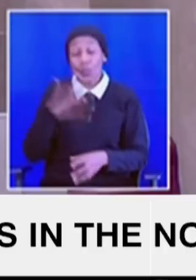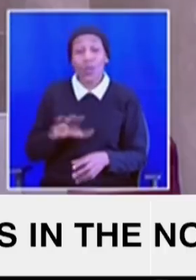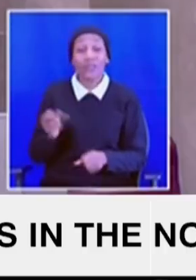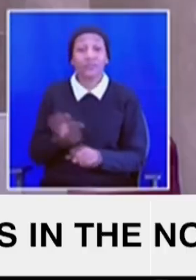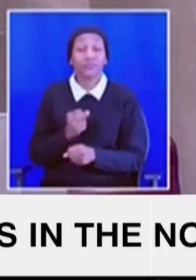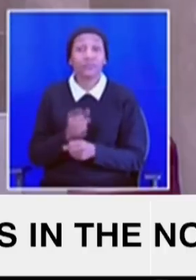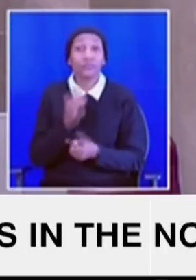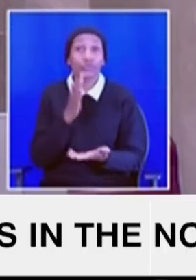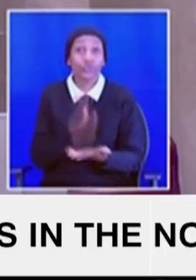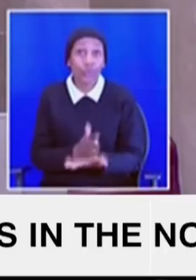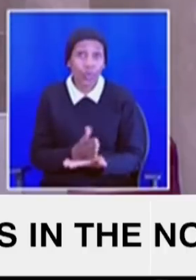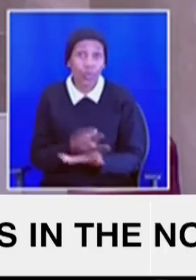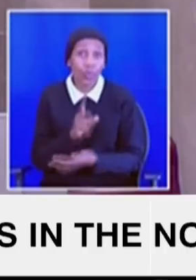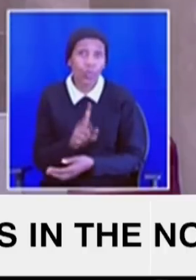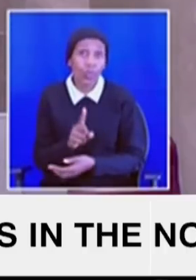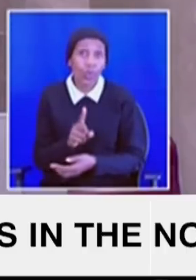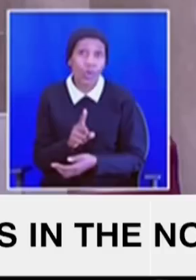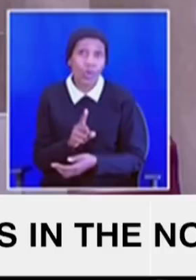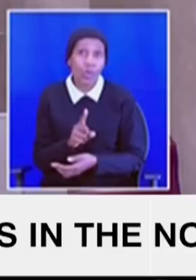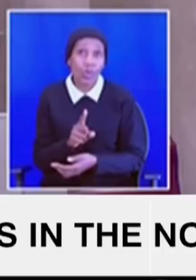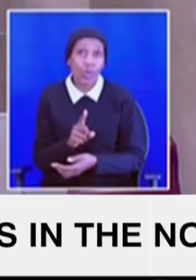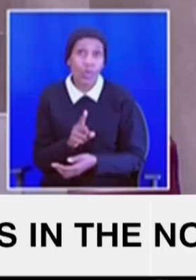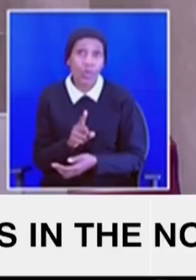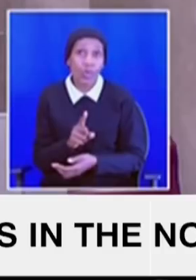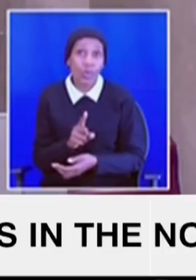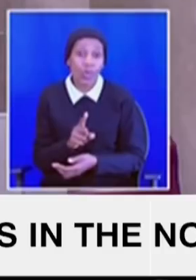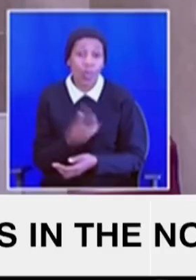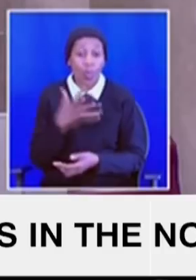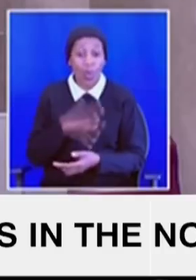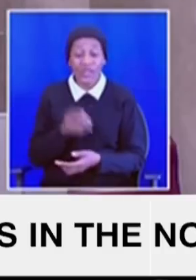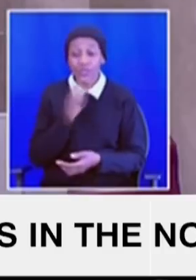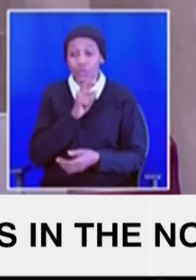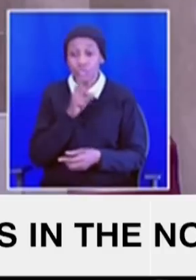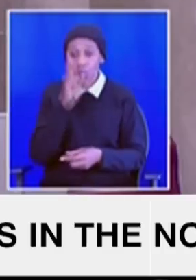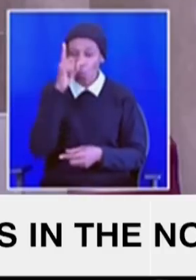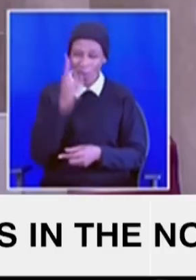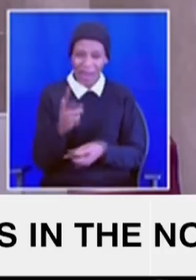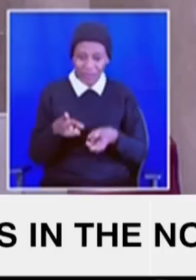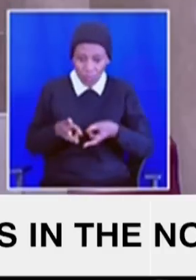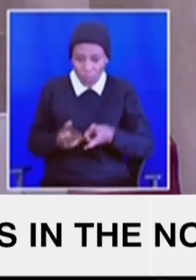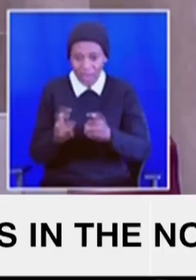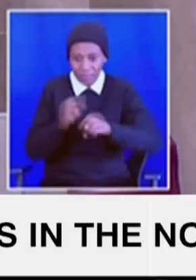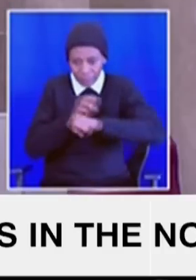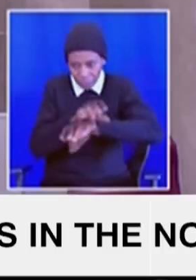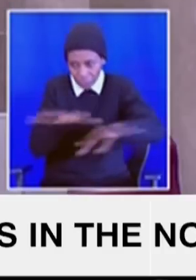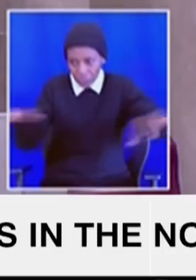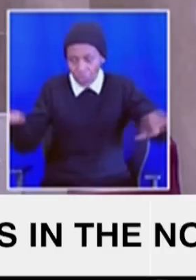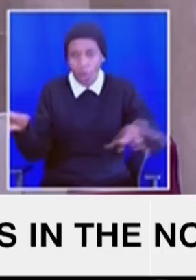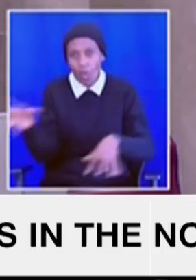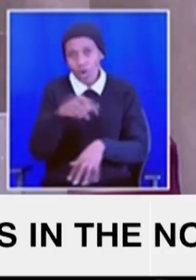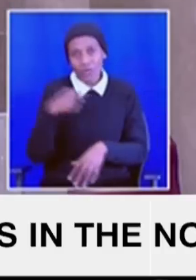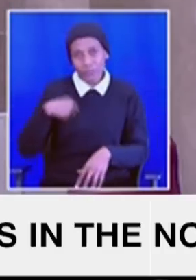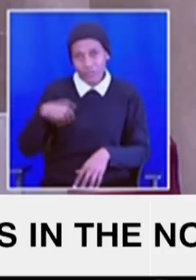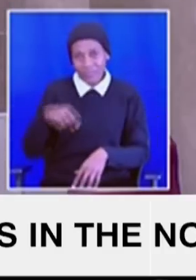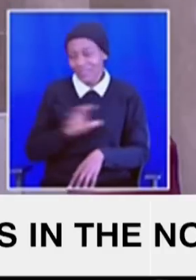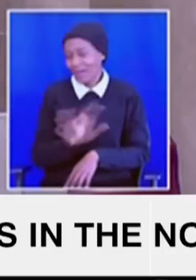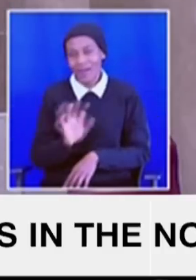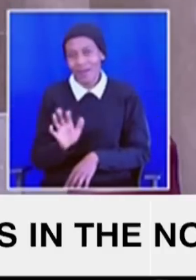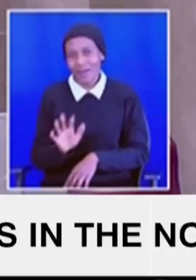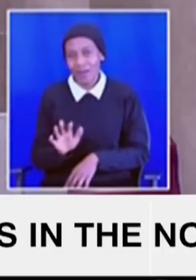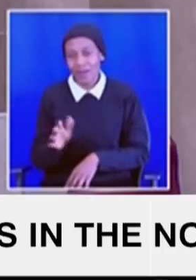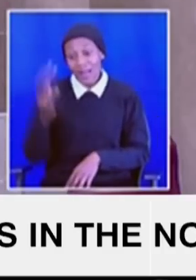we don't go the route of one size fits all. But government wants to ensure